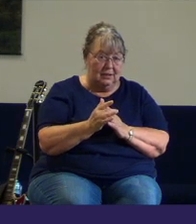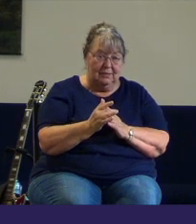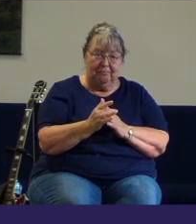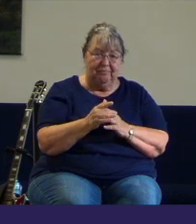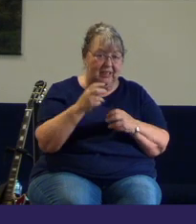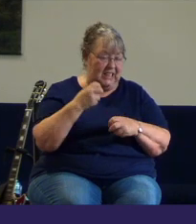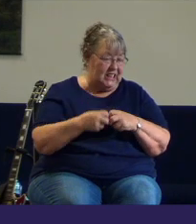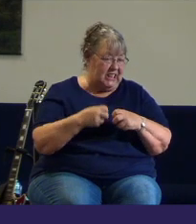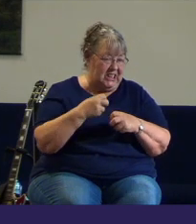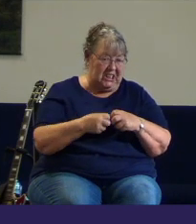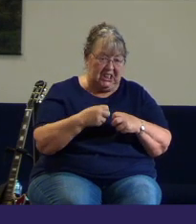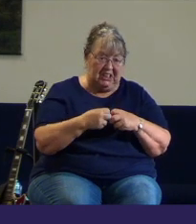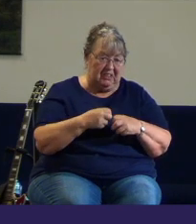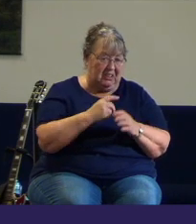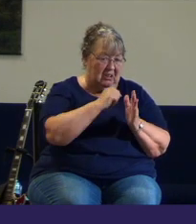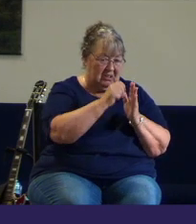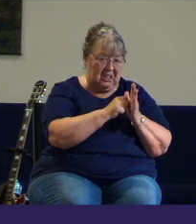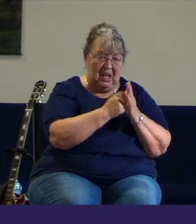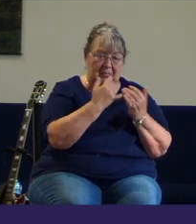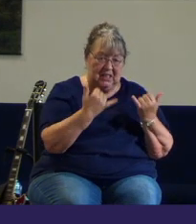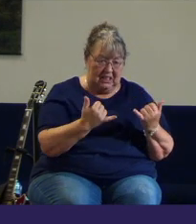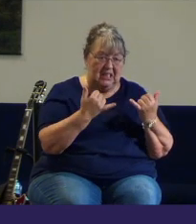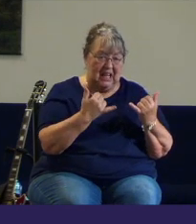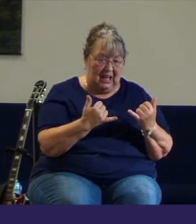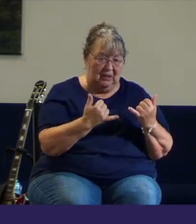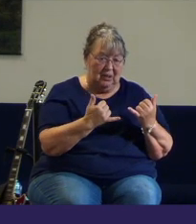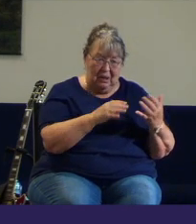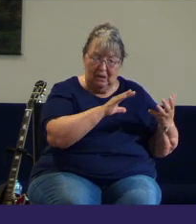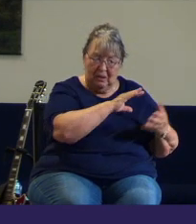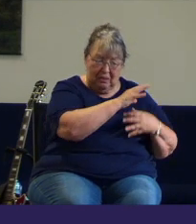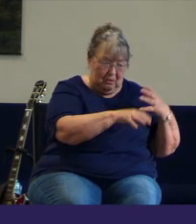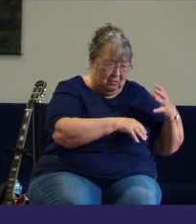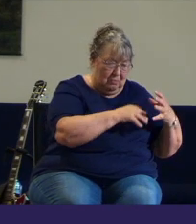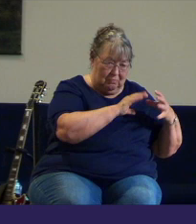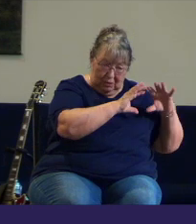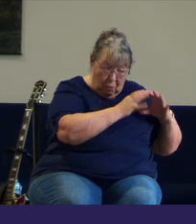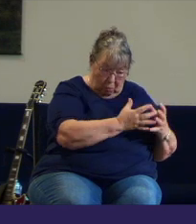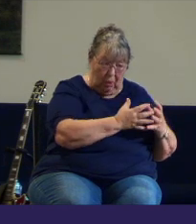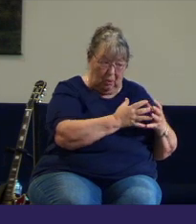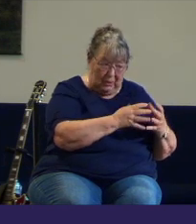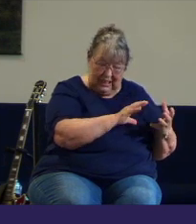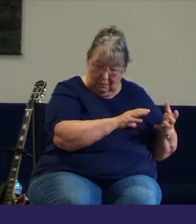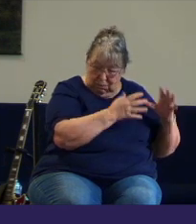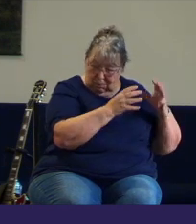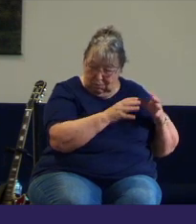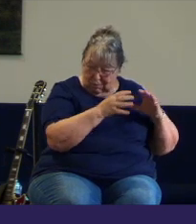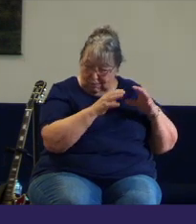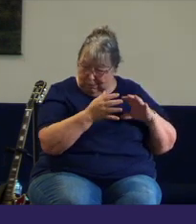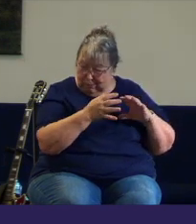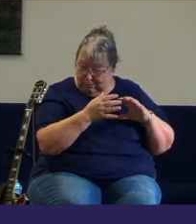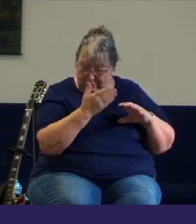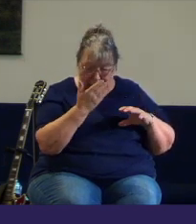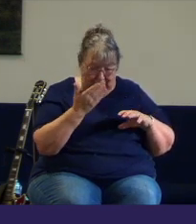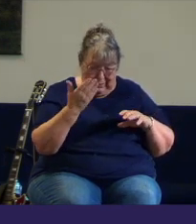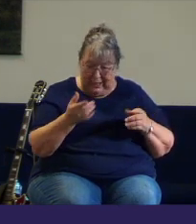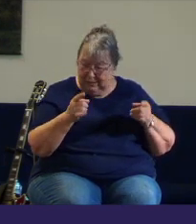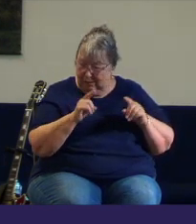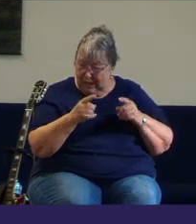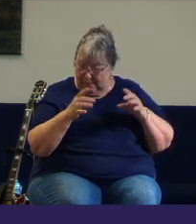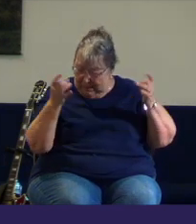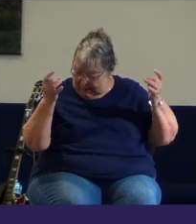so desperately, prayer is so desperately needed in our days. And people, even people who don't believe in God, are asking for prayer. That, you know